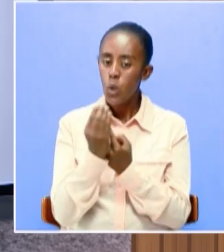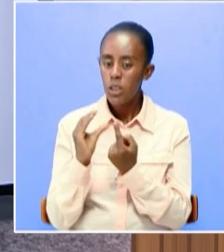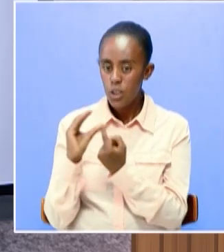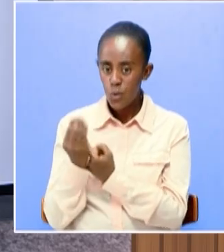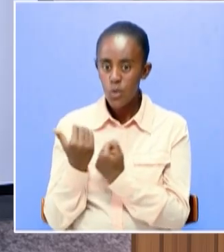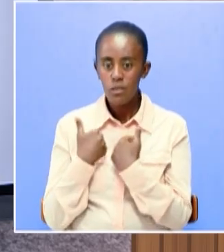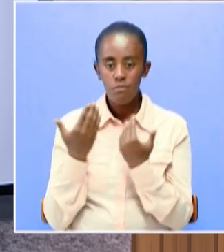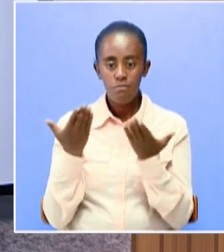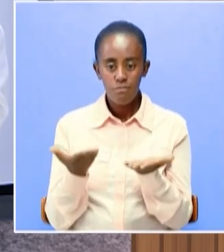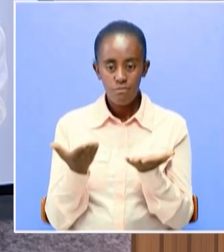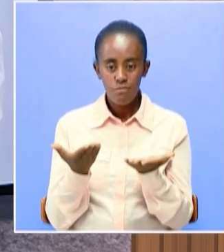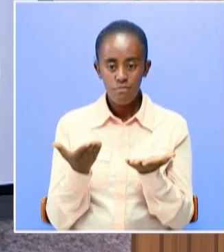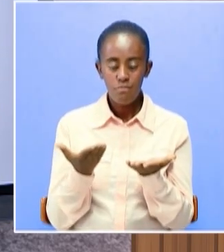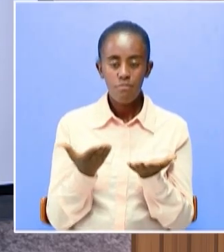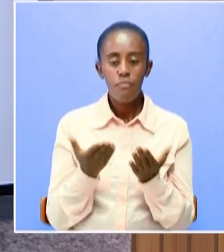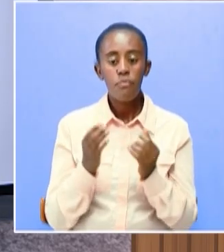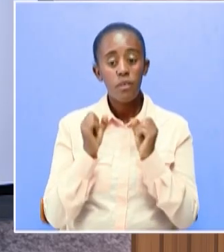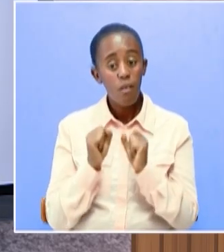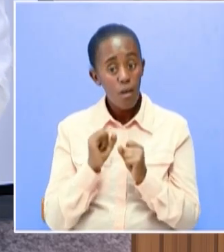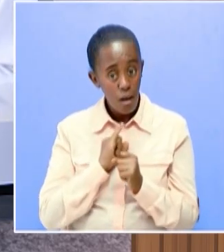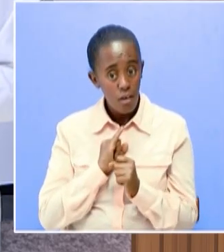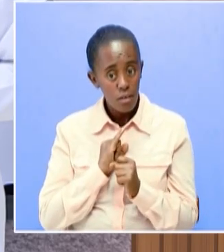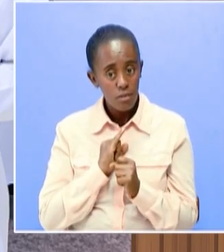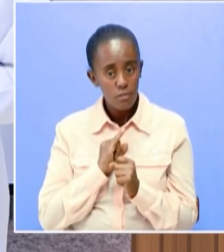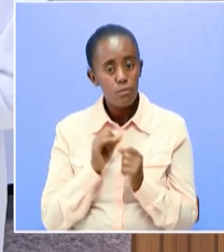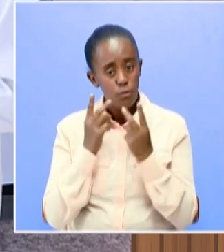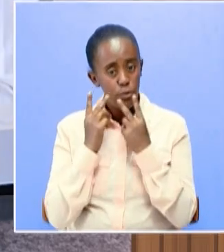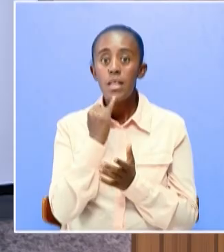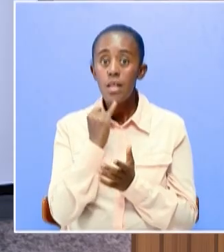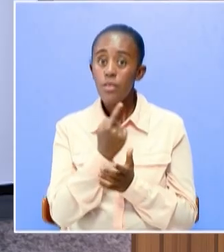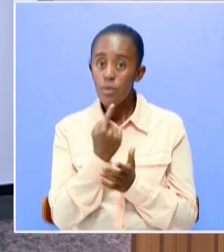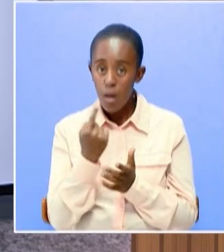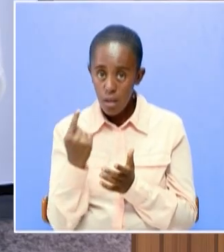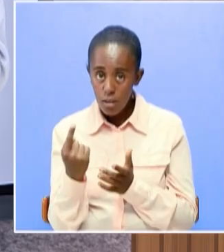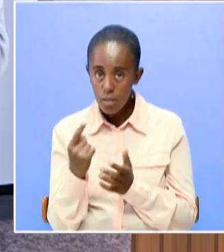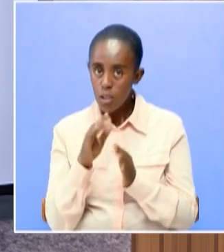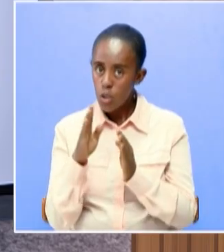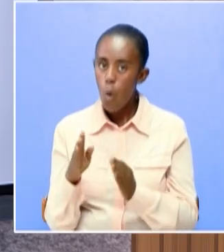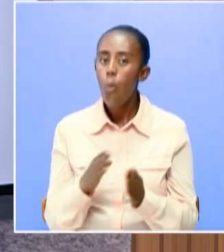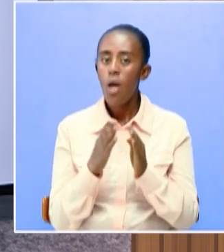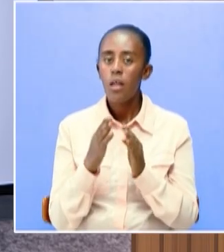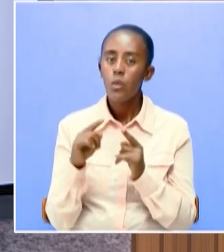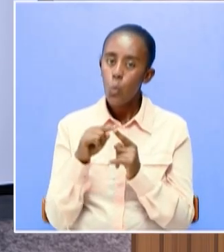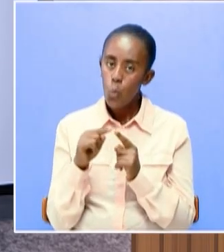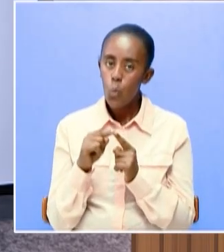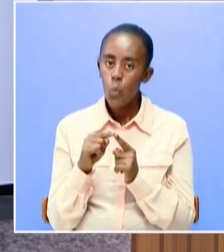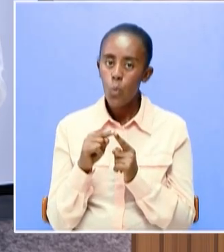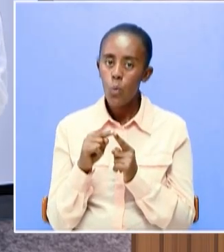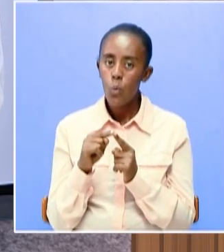in. Can I? Look, is the way to